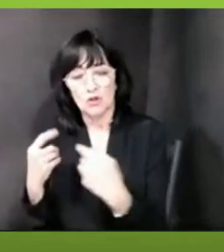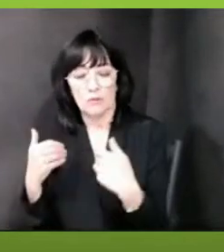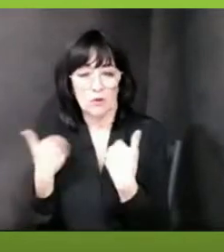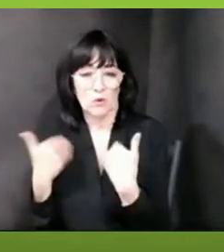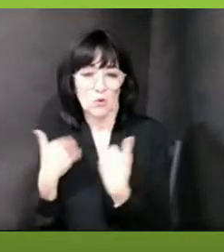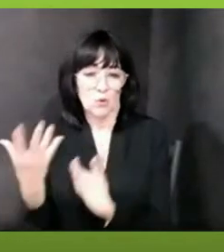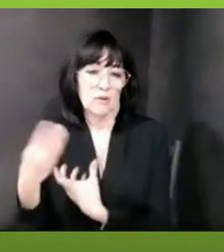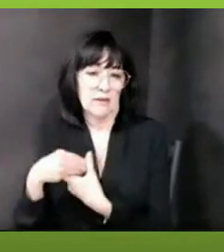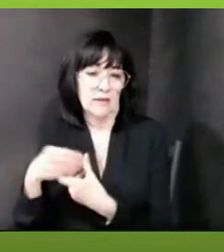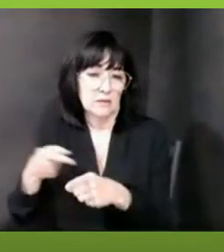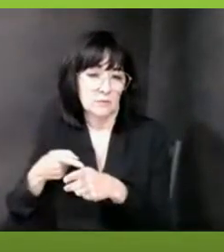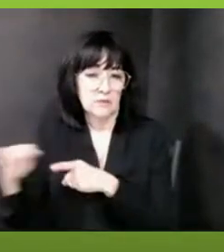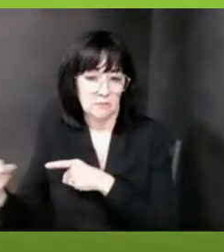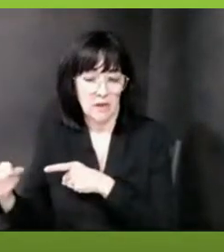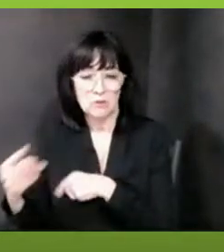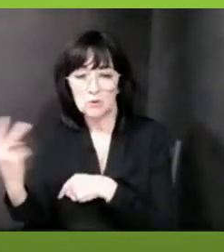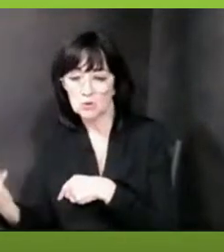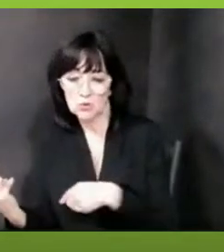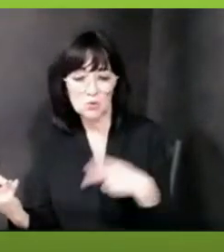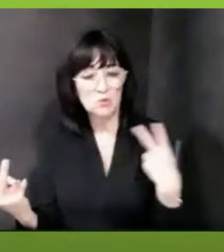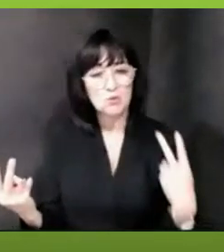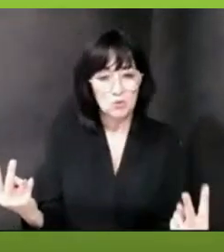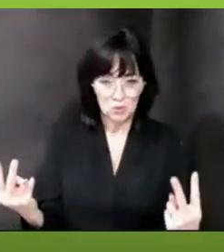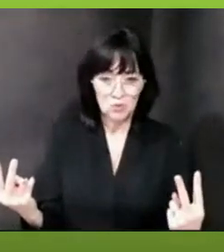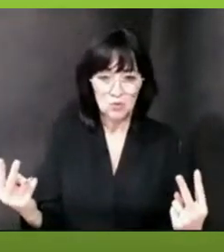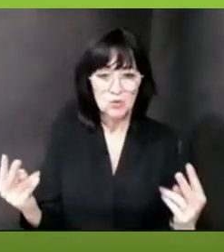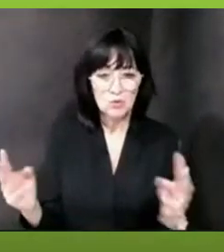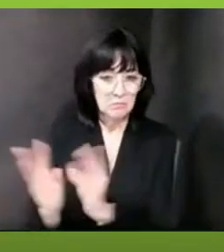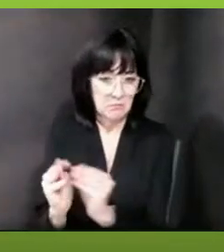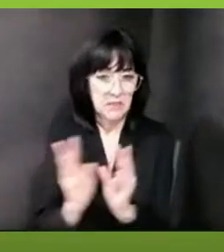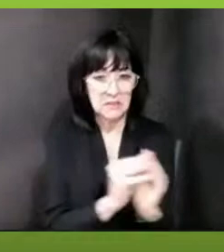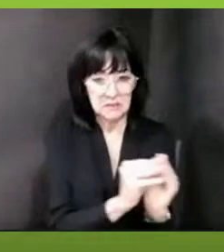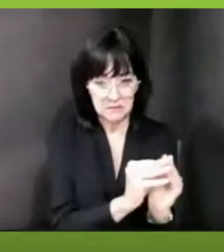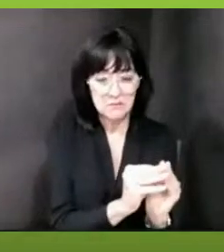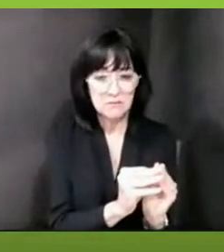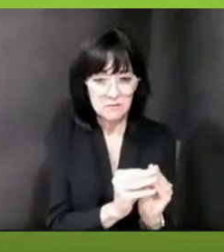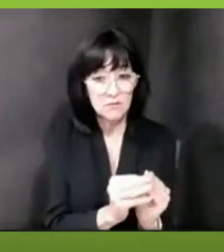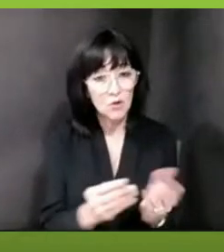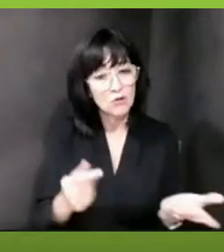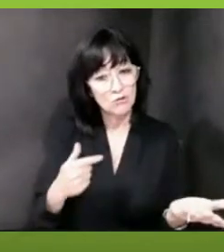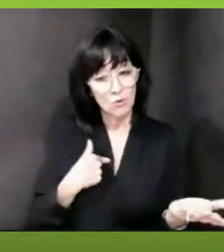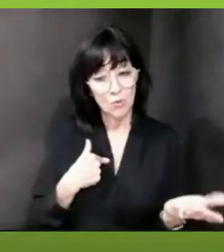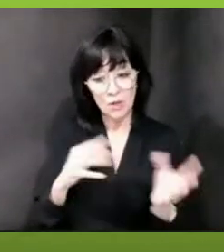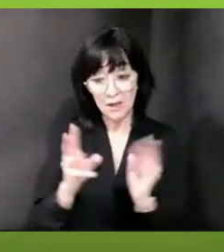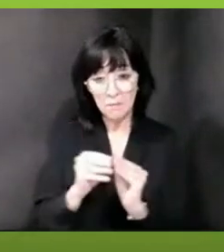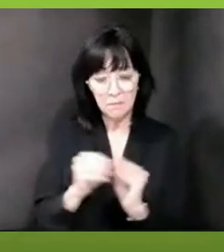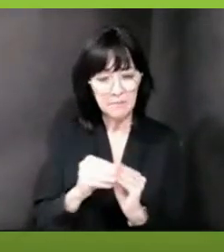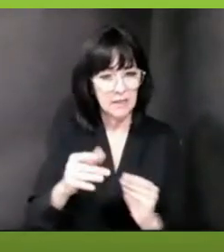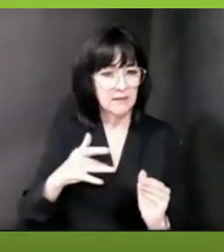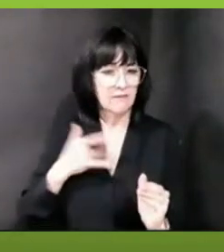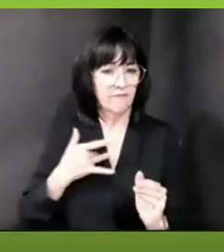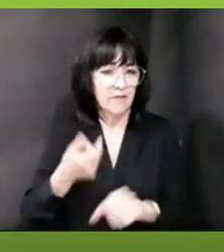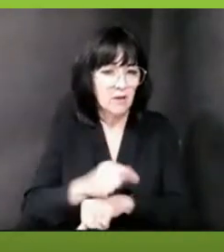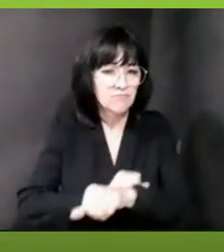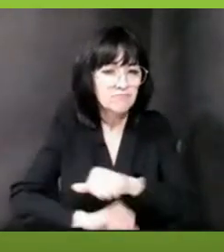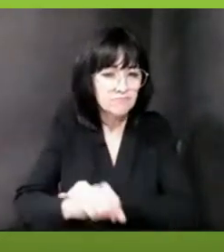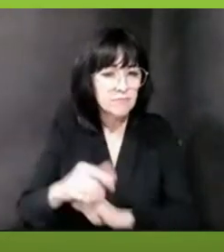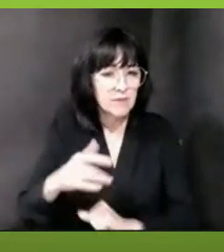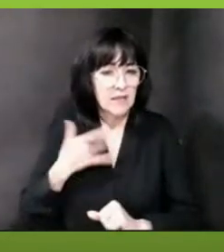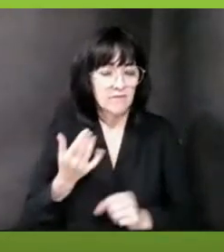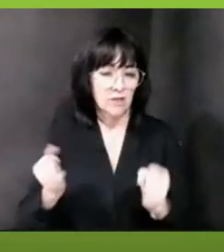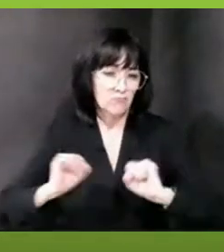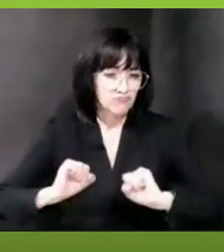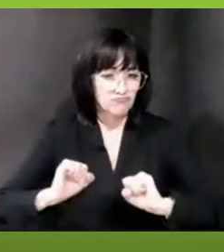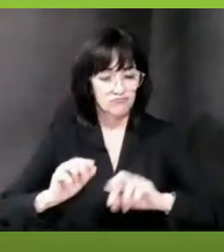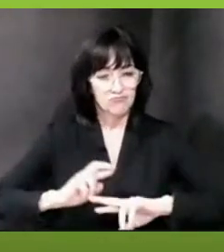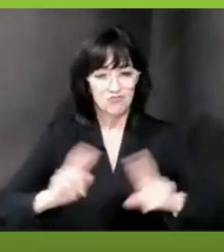ourselves, or any more meetings that feel right so we can feel very ready for our next workshop. We have our topics